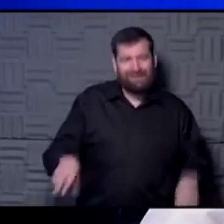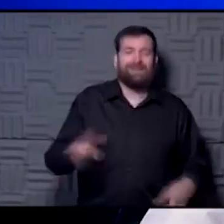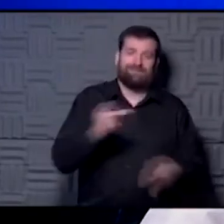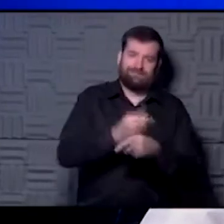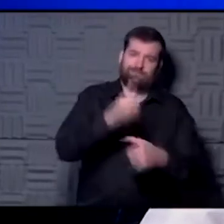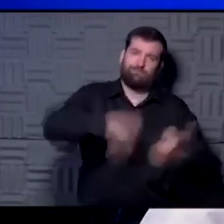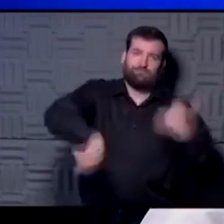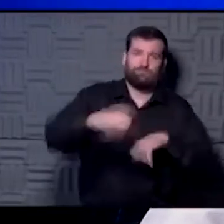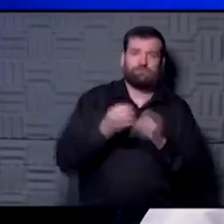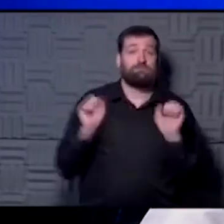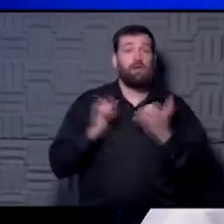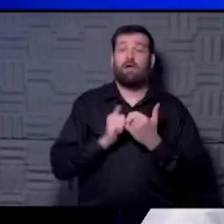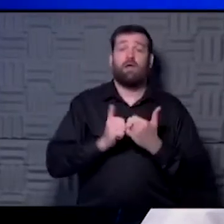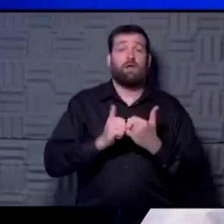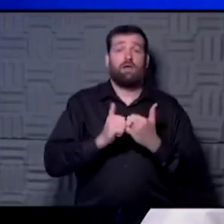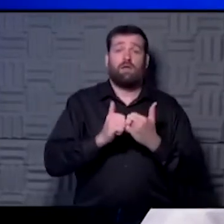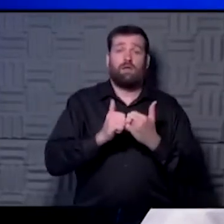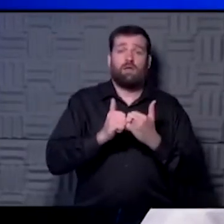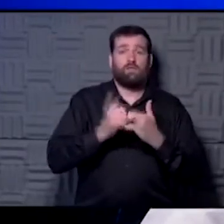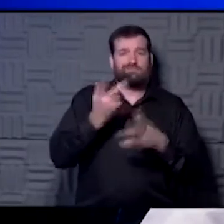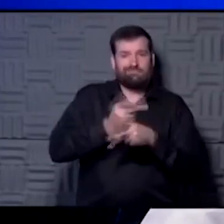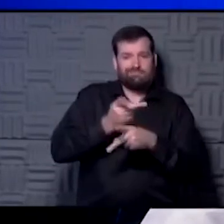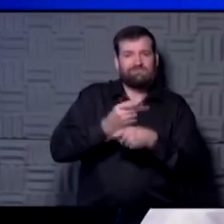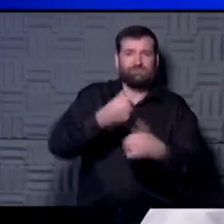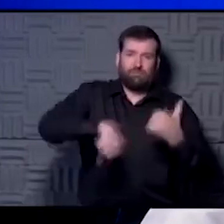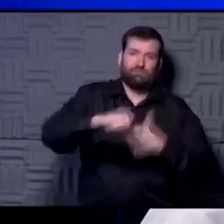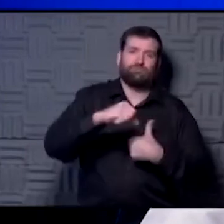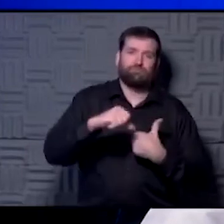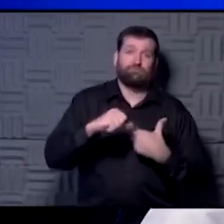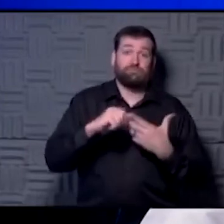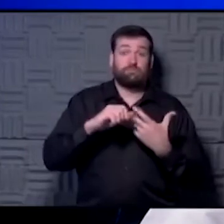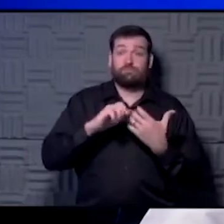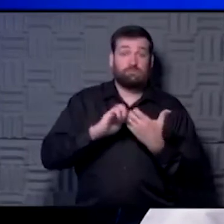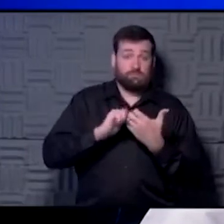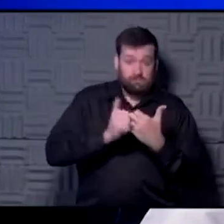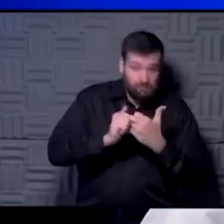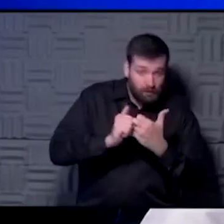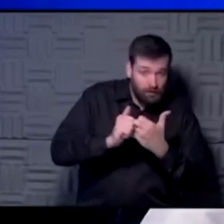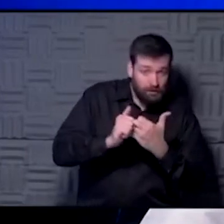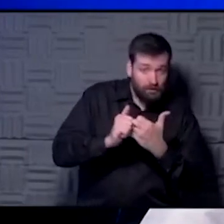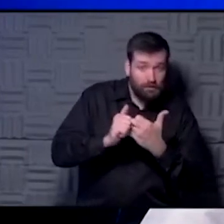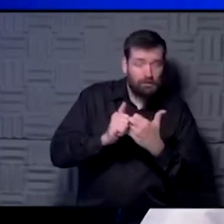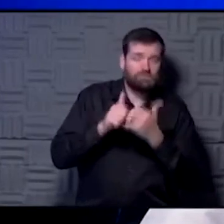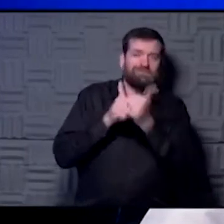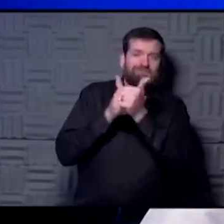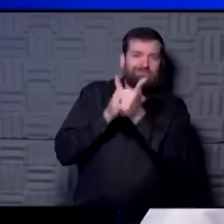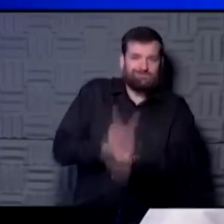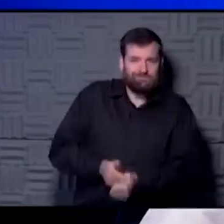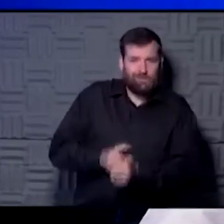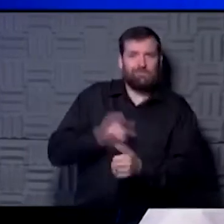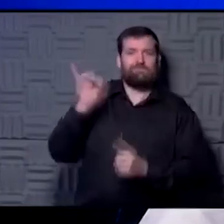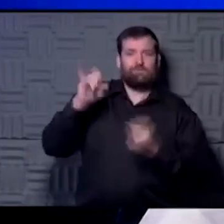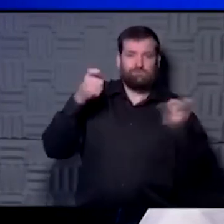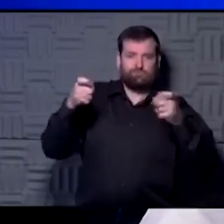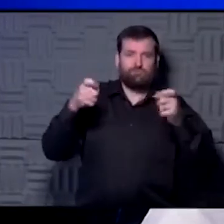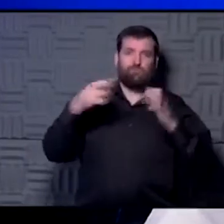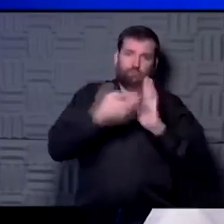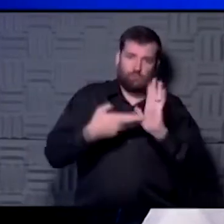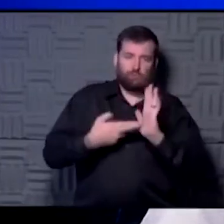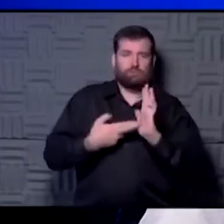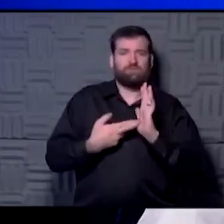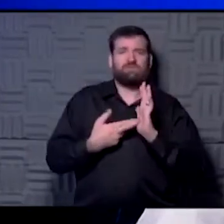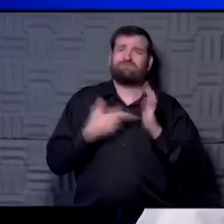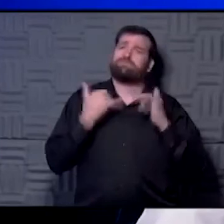safe. And the way we do that is we take care of each other. And the way we take care of each other is we follow the rules of infection control, which travel with